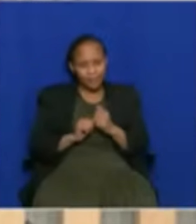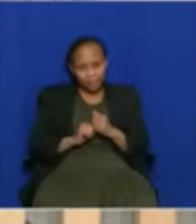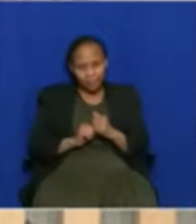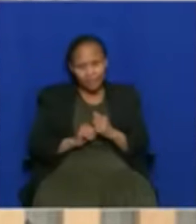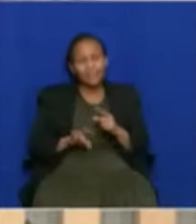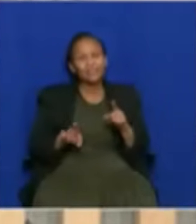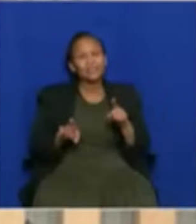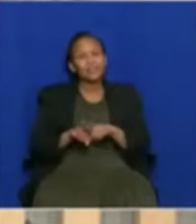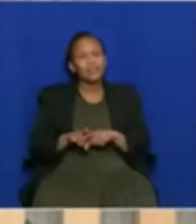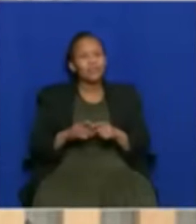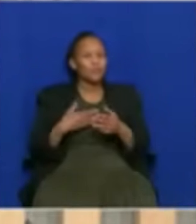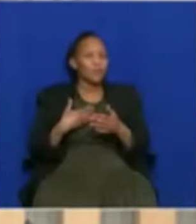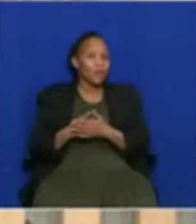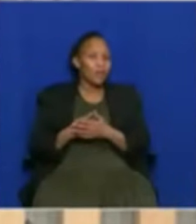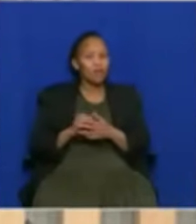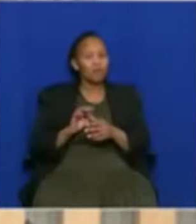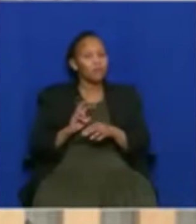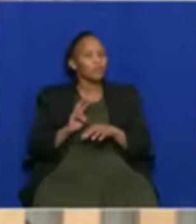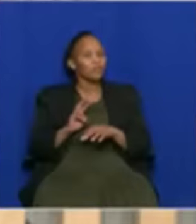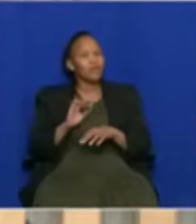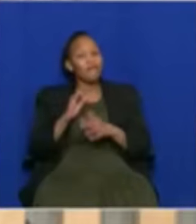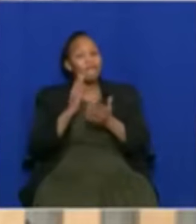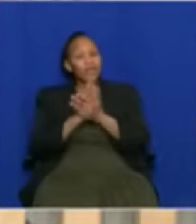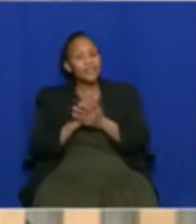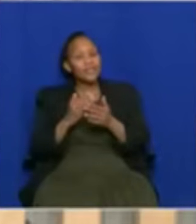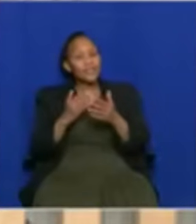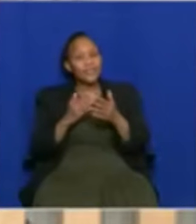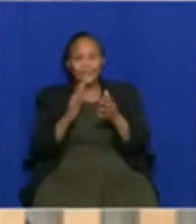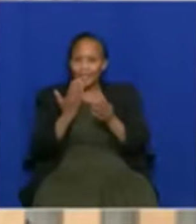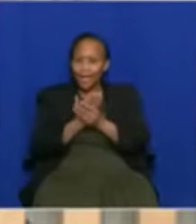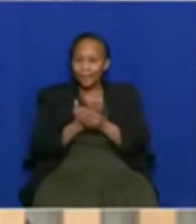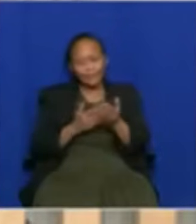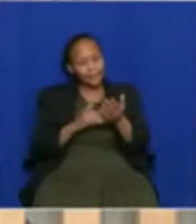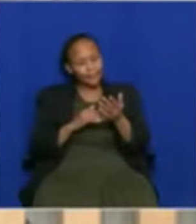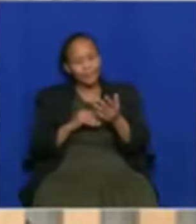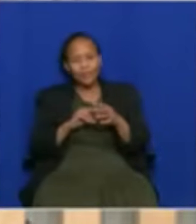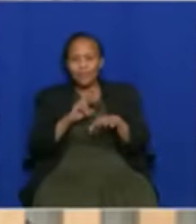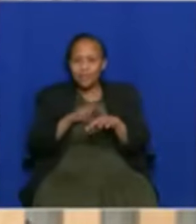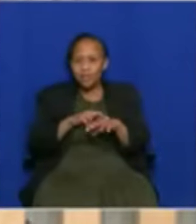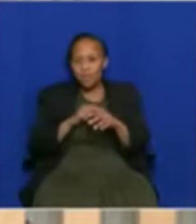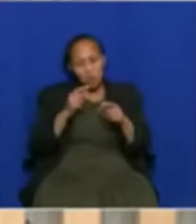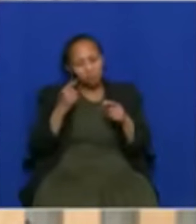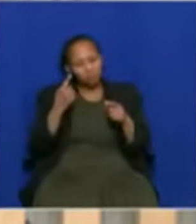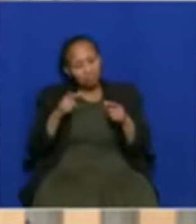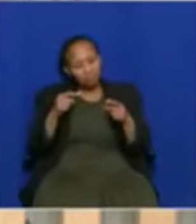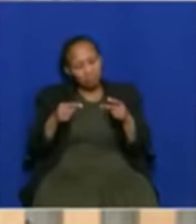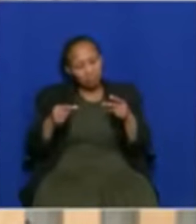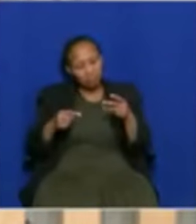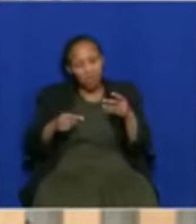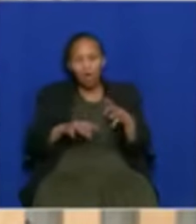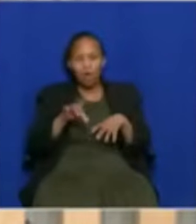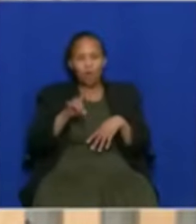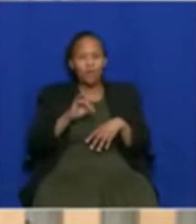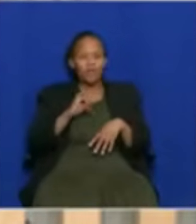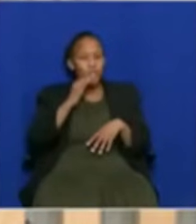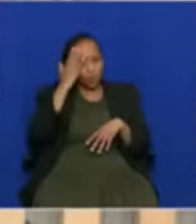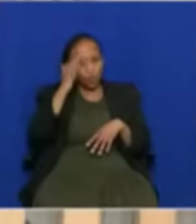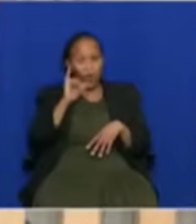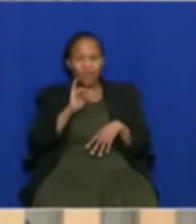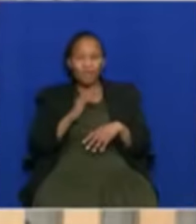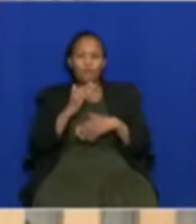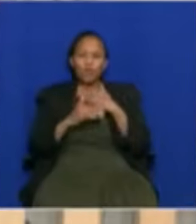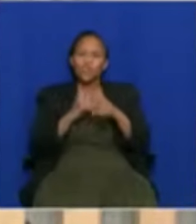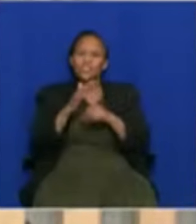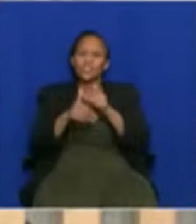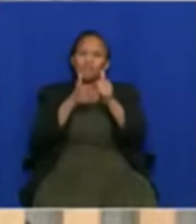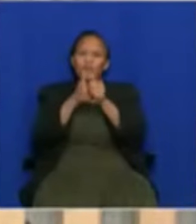of the case, whether there has been a manipulation. So we must have put up something to say, this is how the process